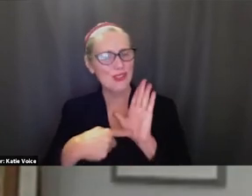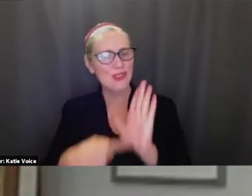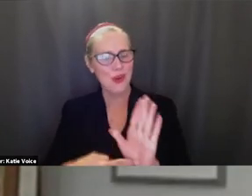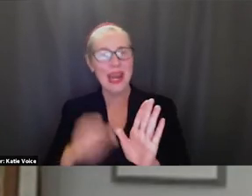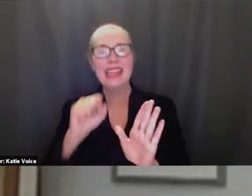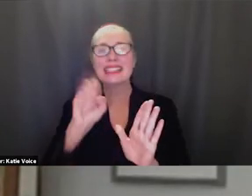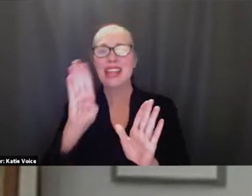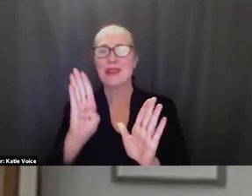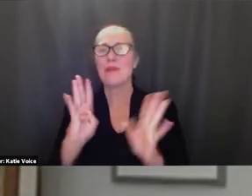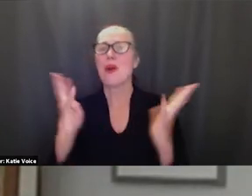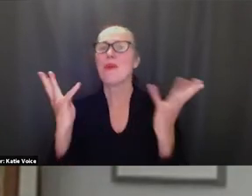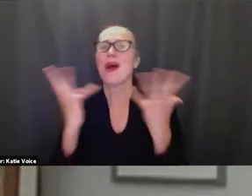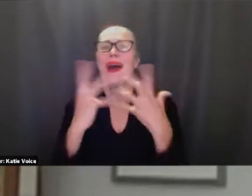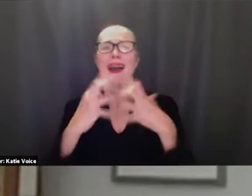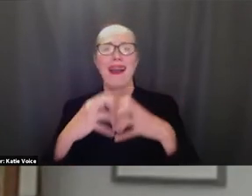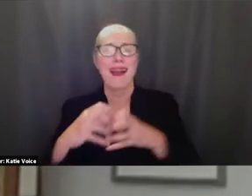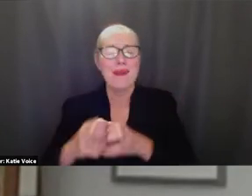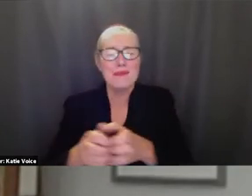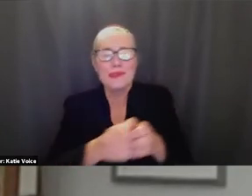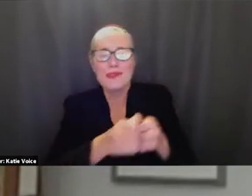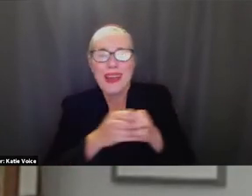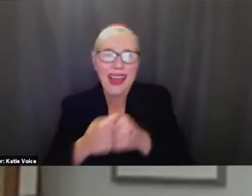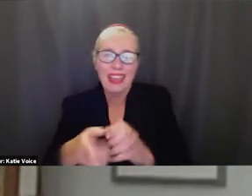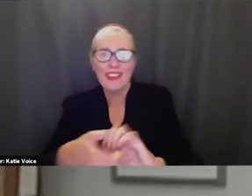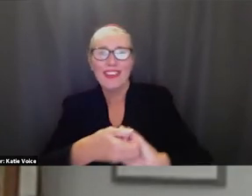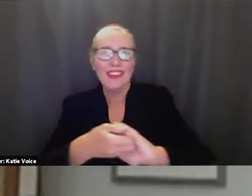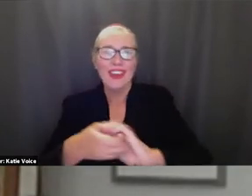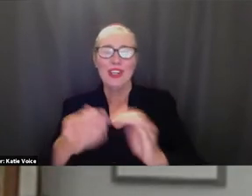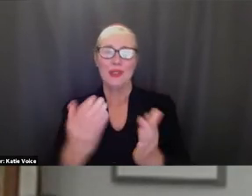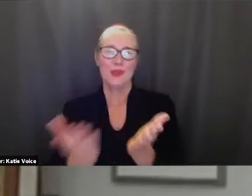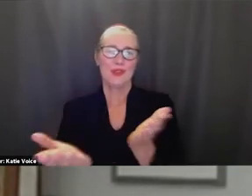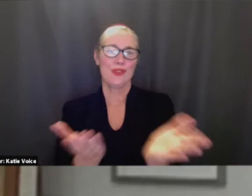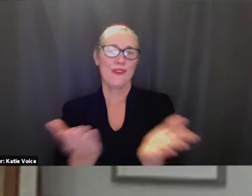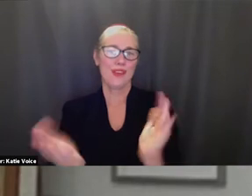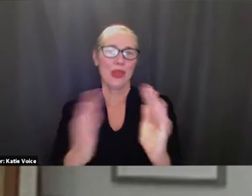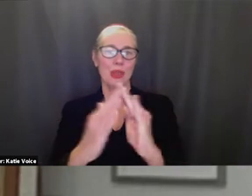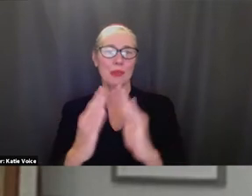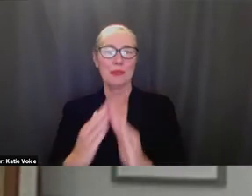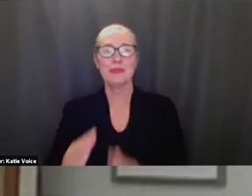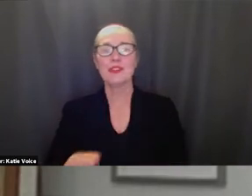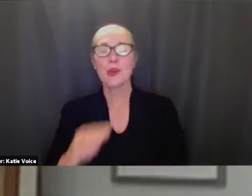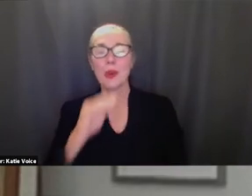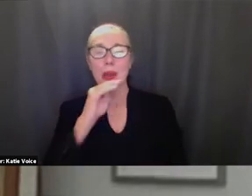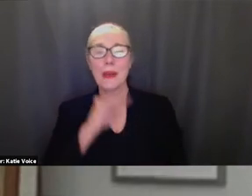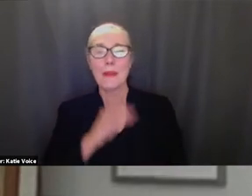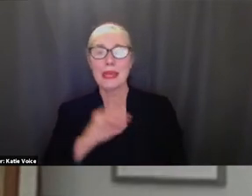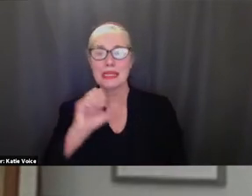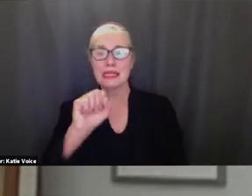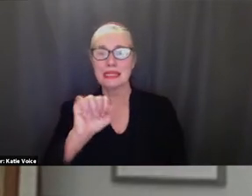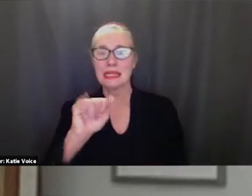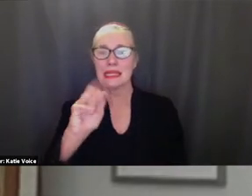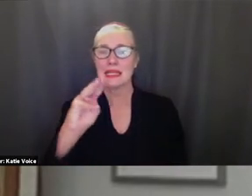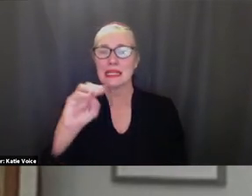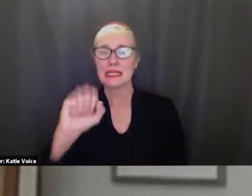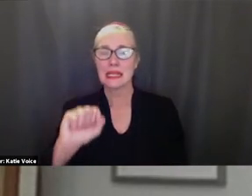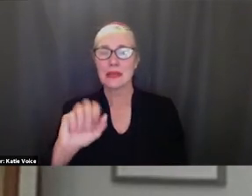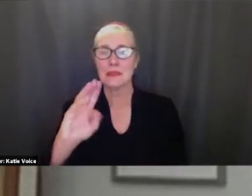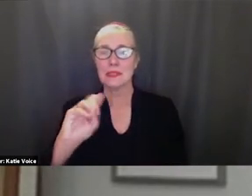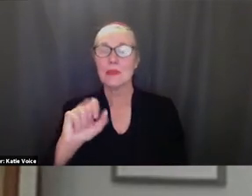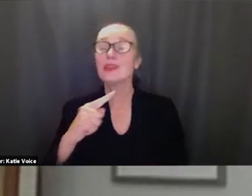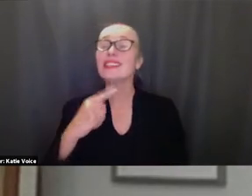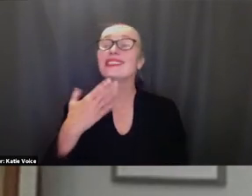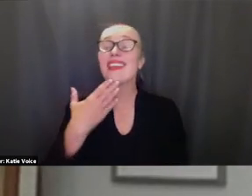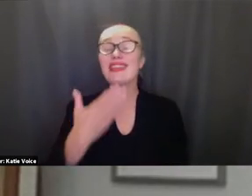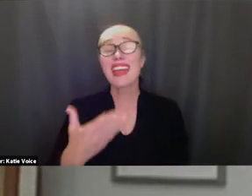community wonderful thank you ms sims moten yes thank you um i just want to say thank you to the